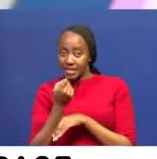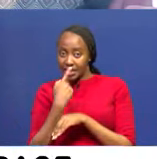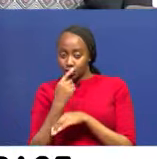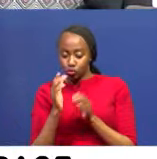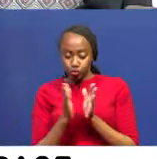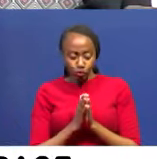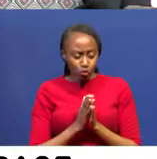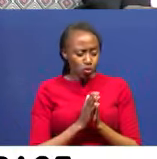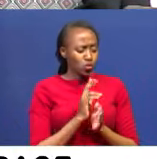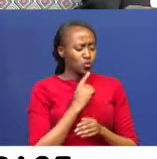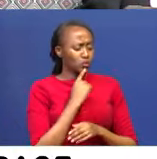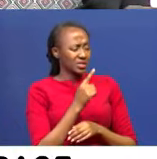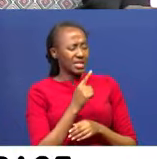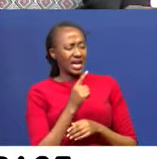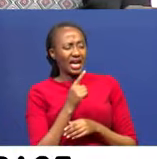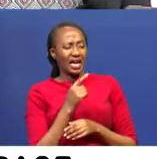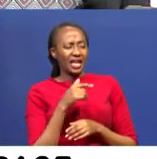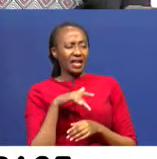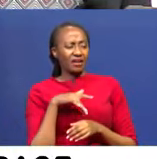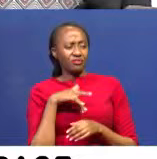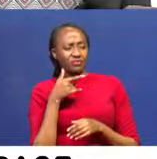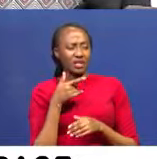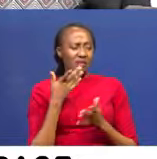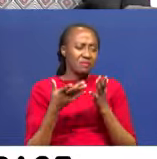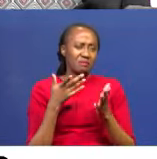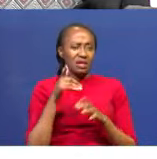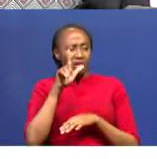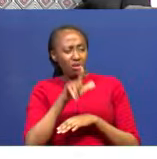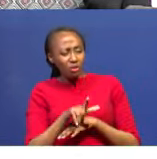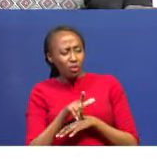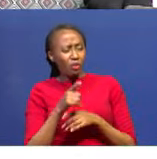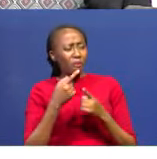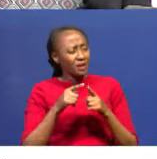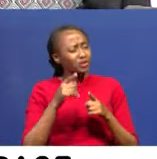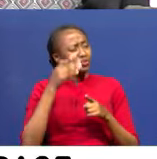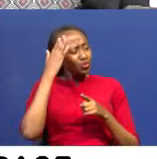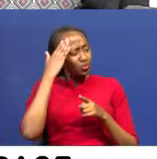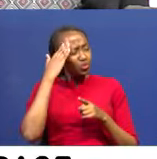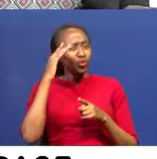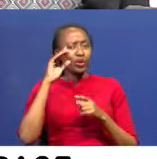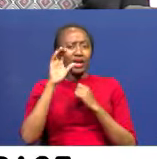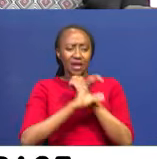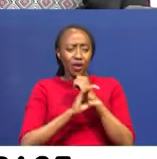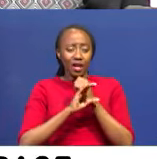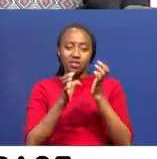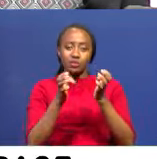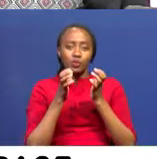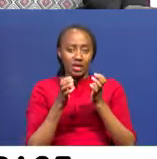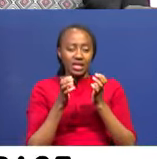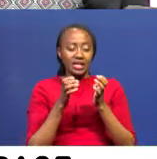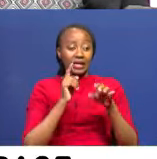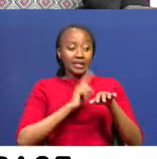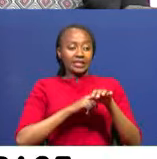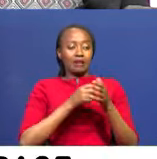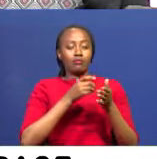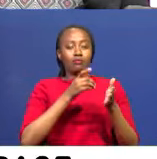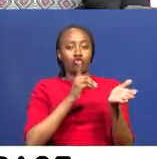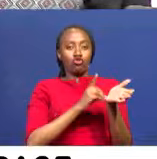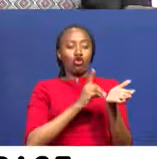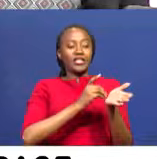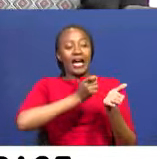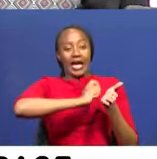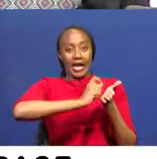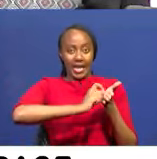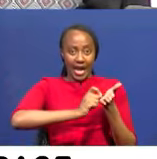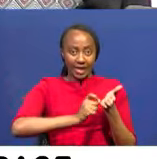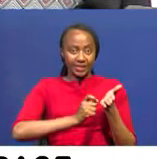say underutilized, because we know the critical role that pharmacists play across the country. Yes. Because you see, when the doctor writes you a prescription,